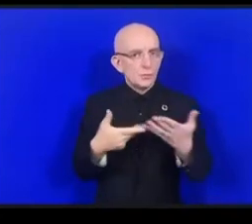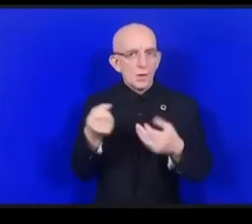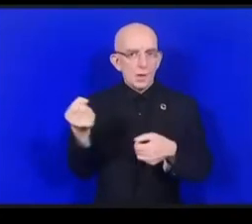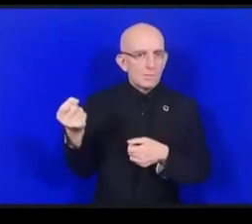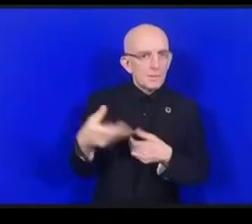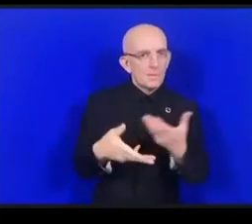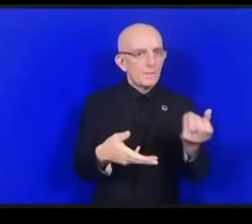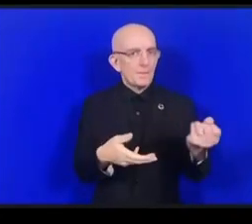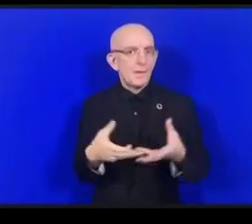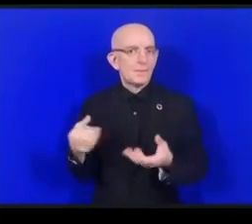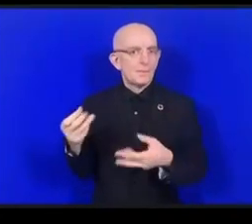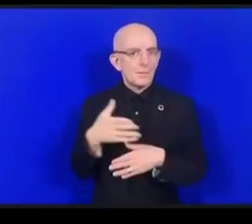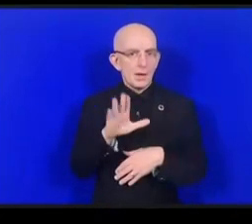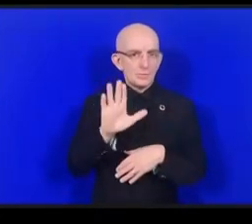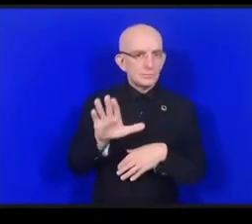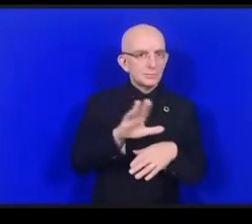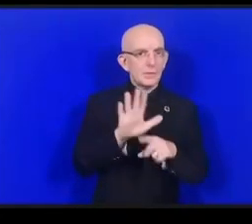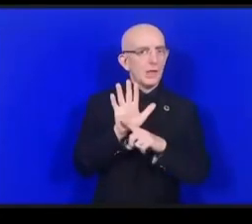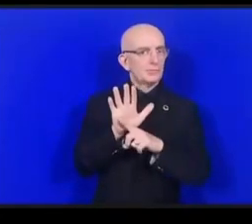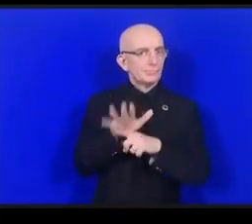acceleration of SDGs.